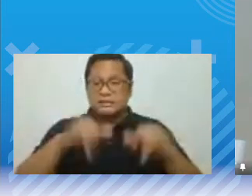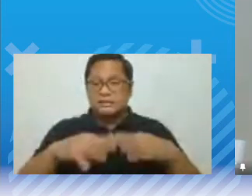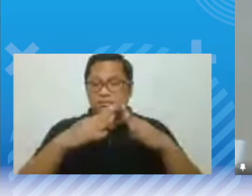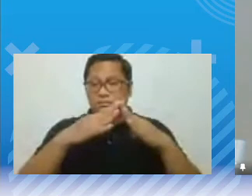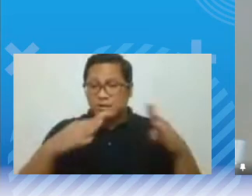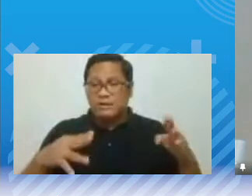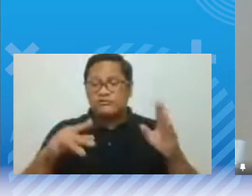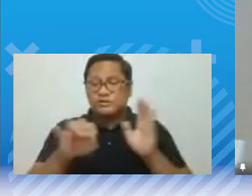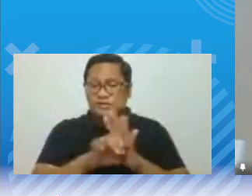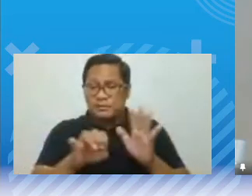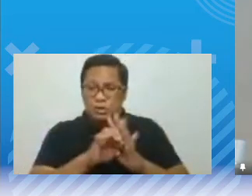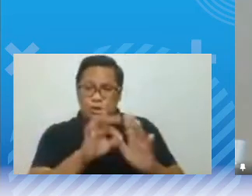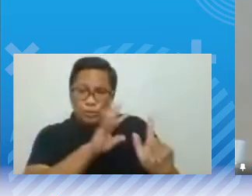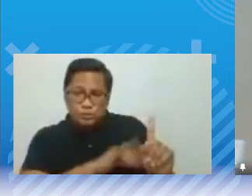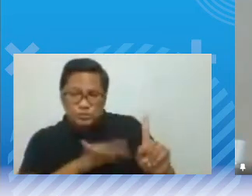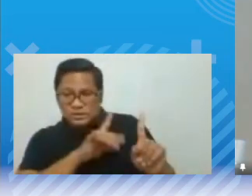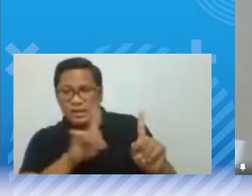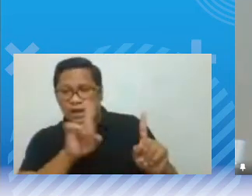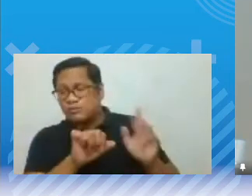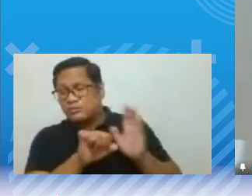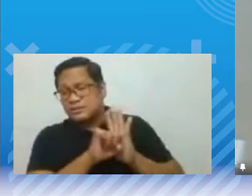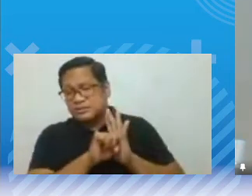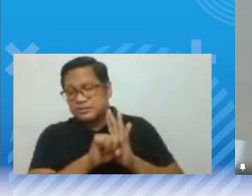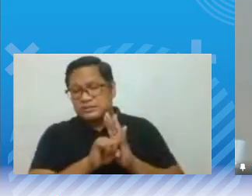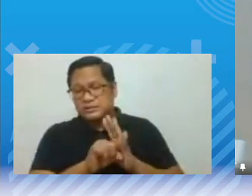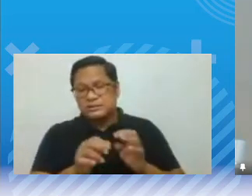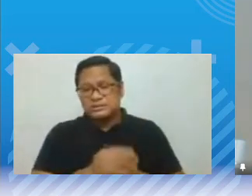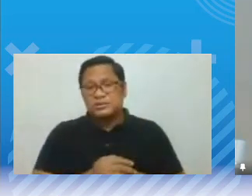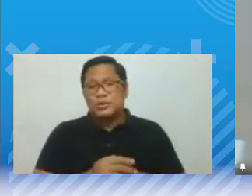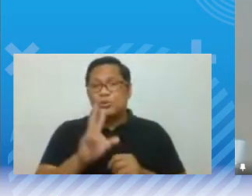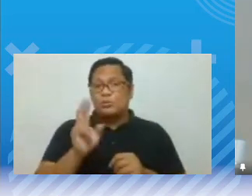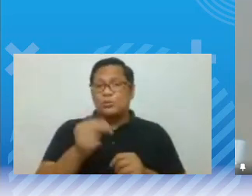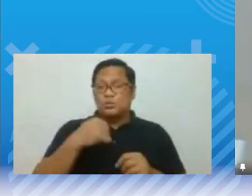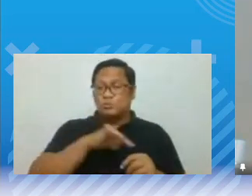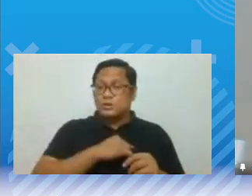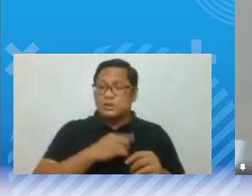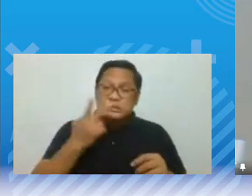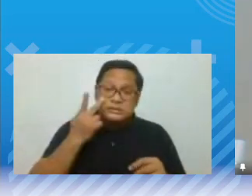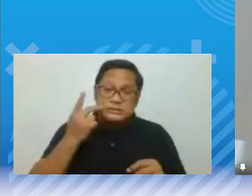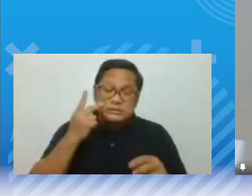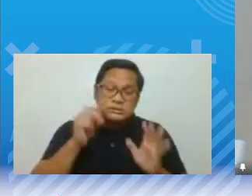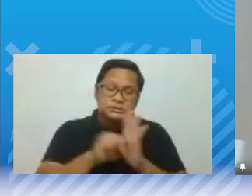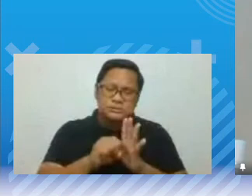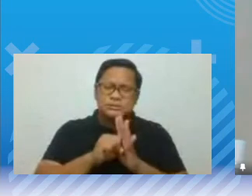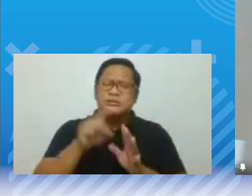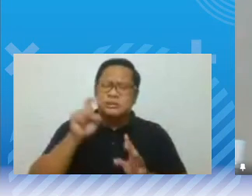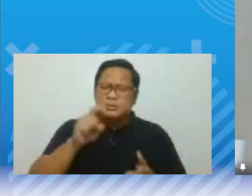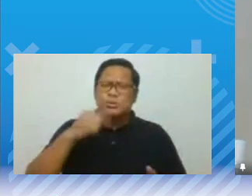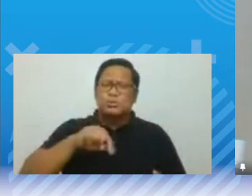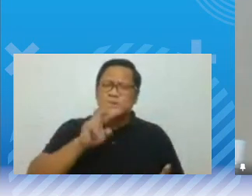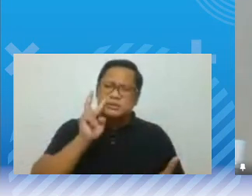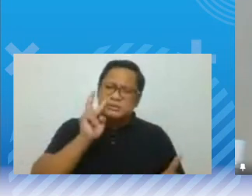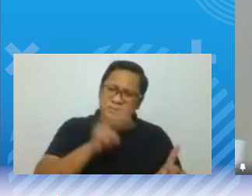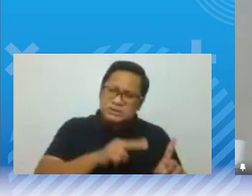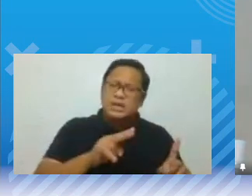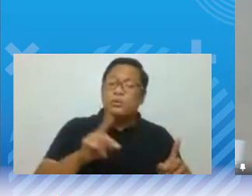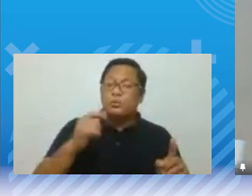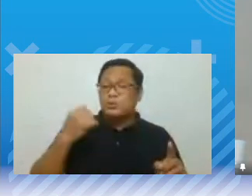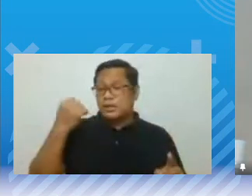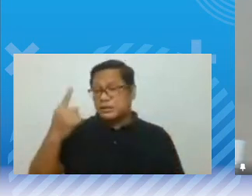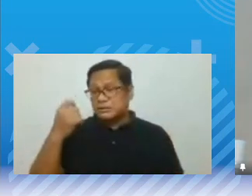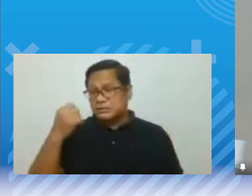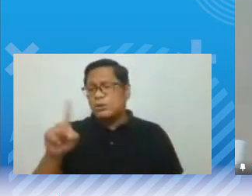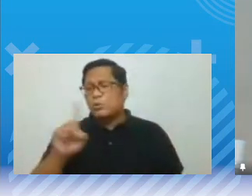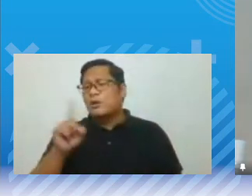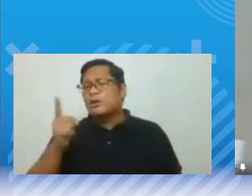mga signals natin. And then with that, as we look at these signals, dapat makita din natin maintindihan natin what's going on